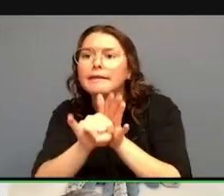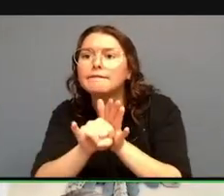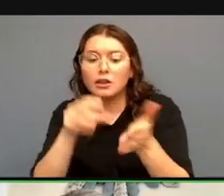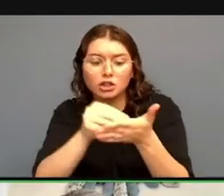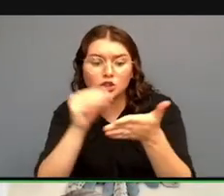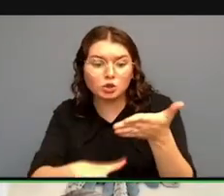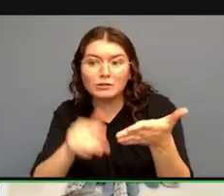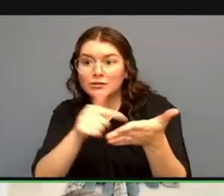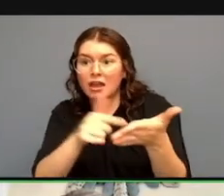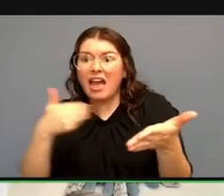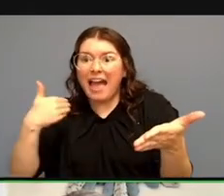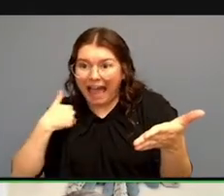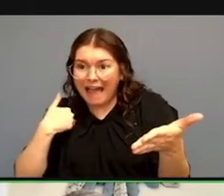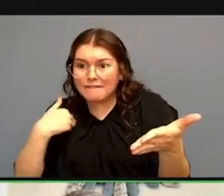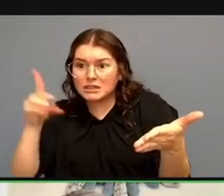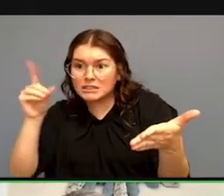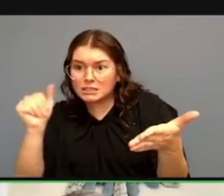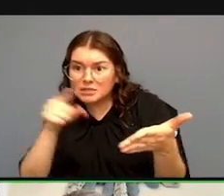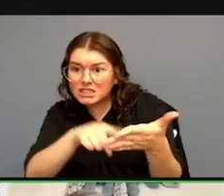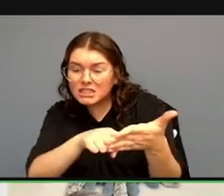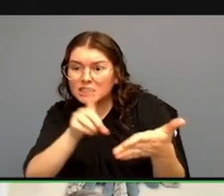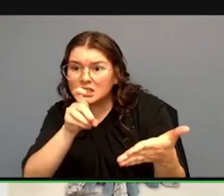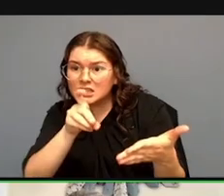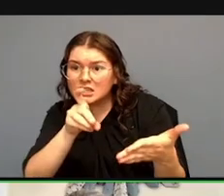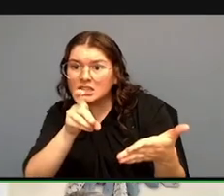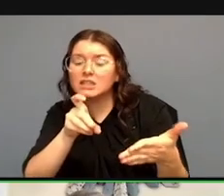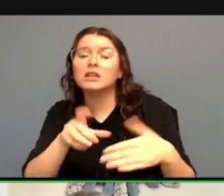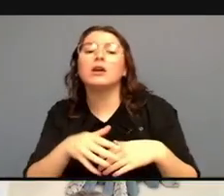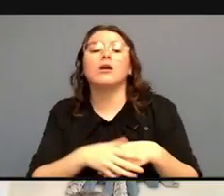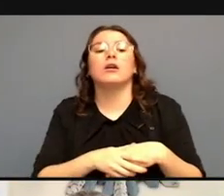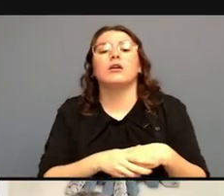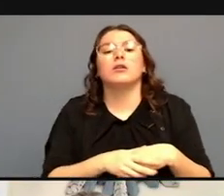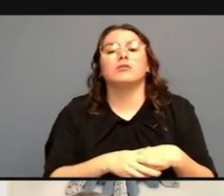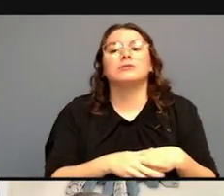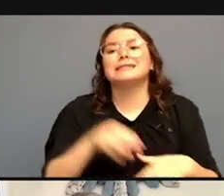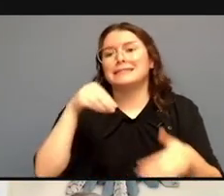has a disability. And again, that's using the educational code.